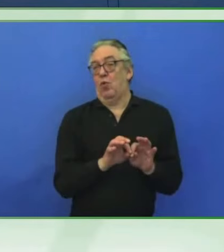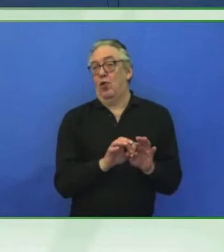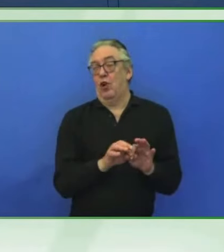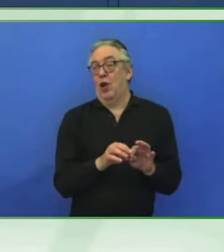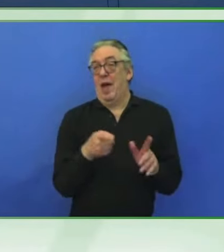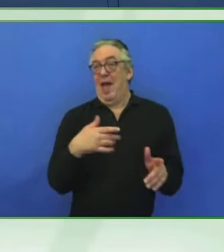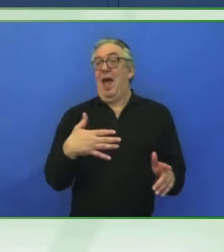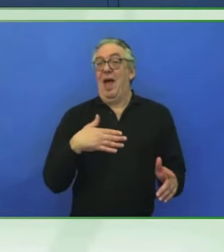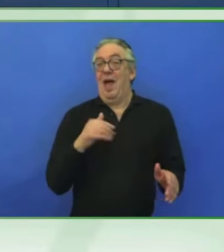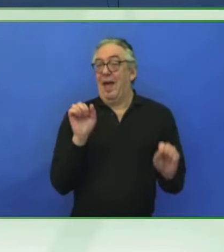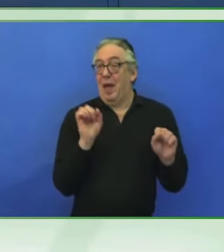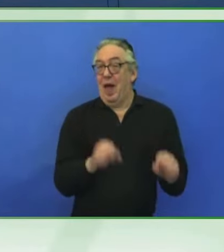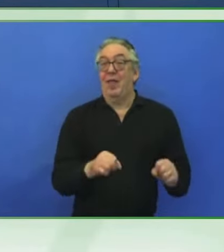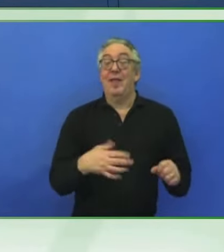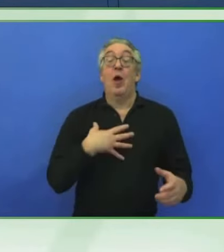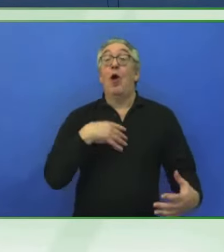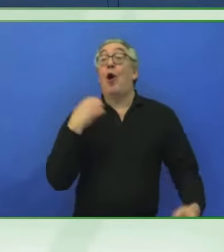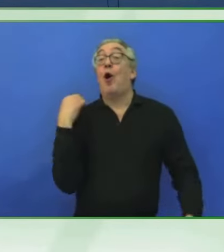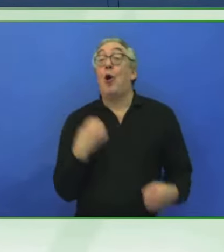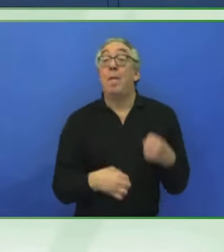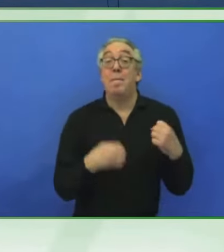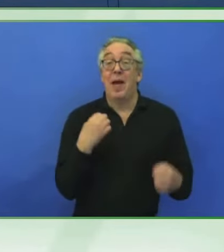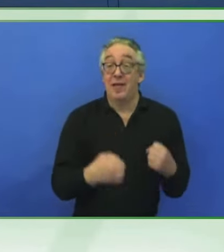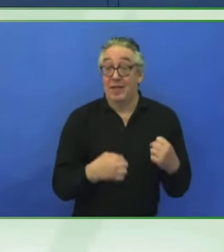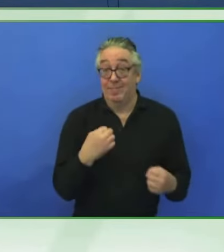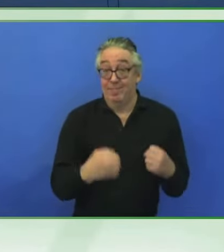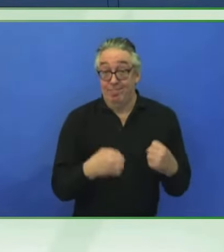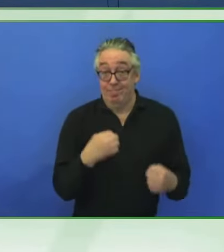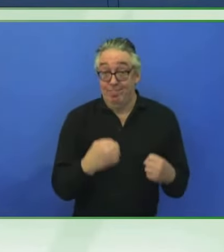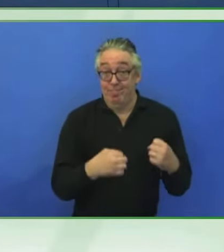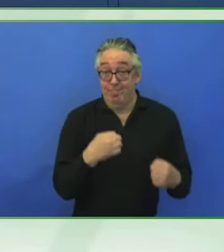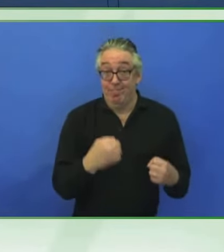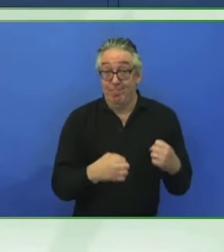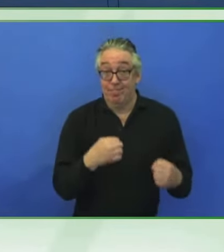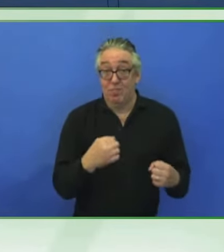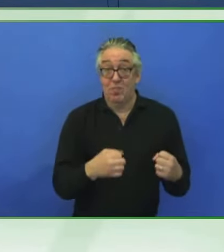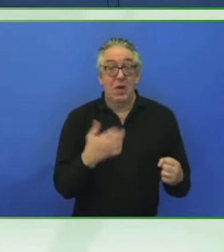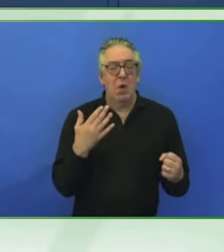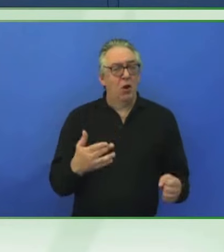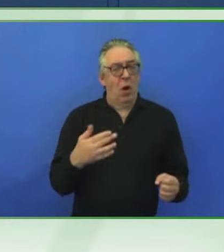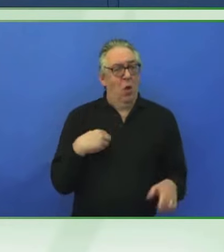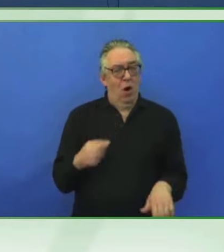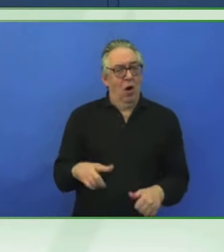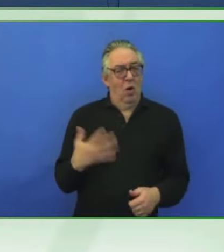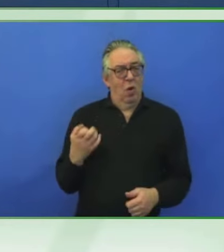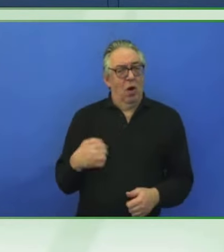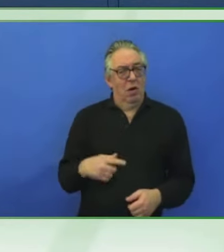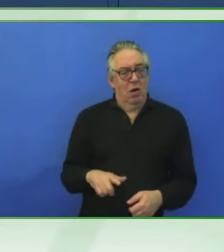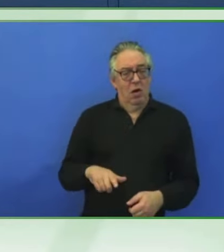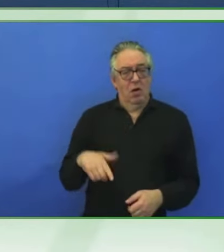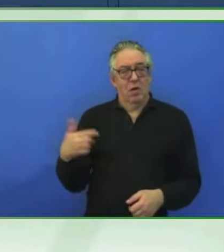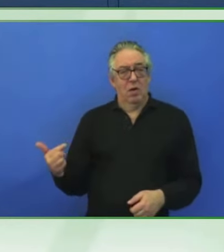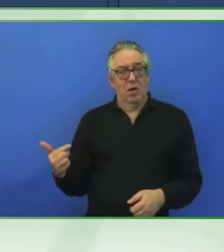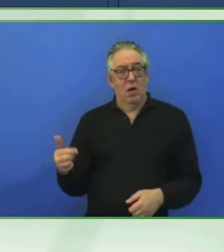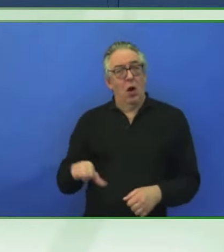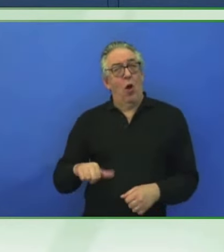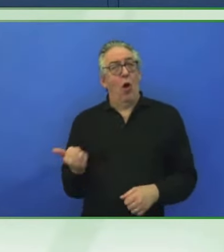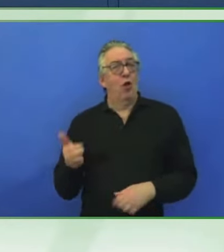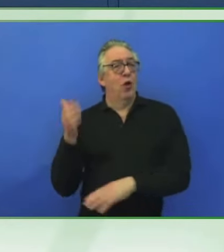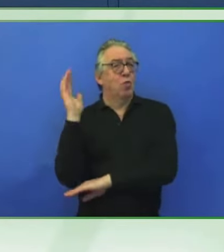act on them as well. But I'd like to hand over to my fellow presenters to see if they've got anything to add.